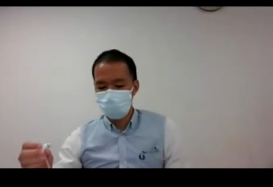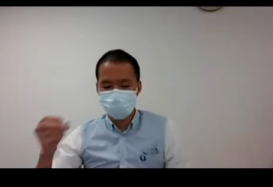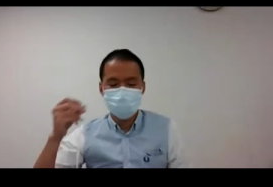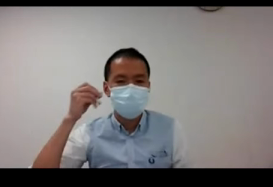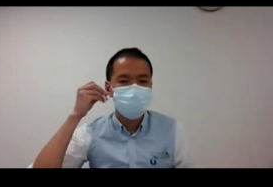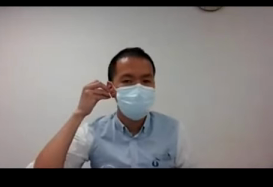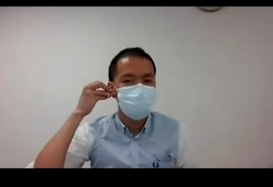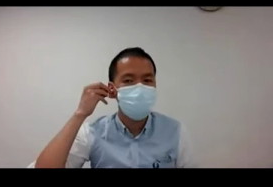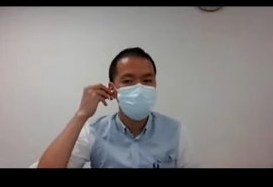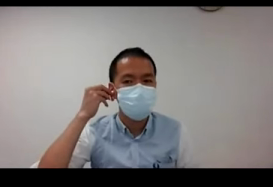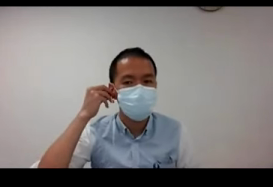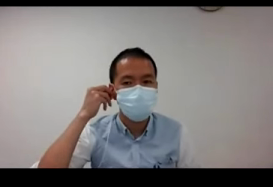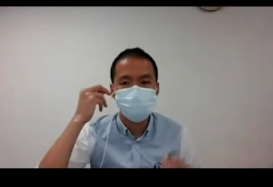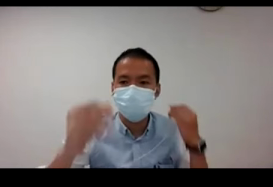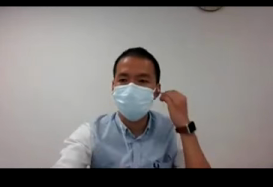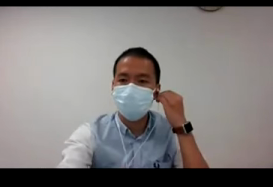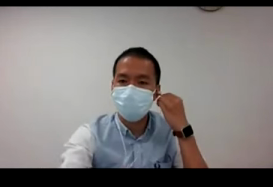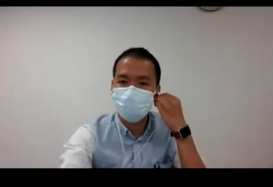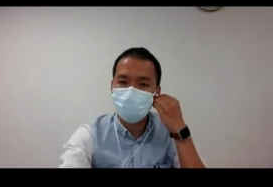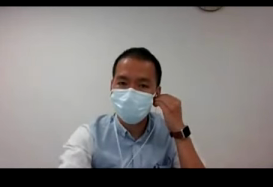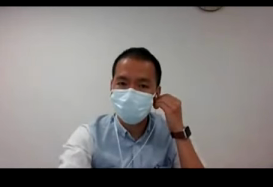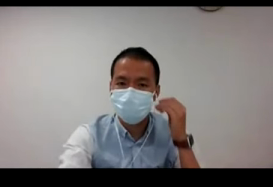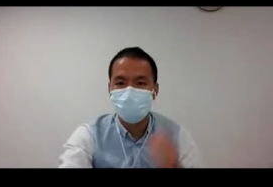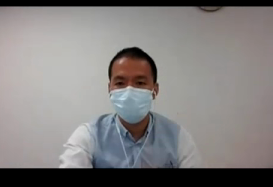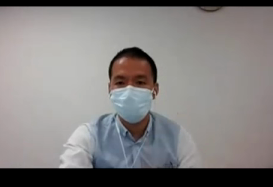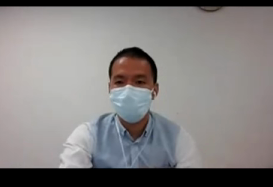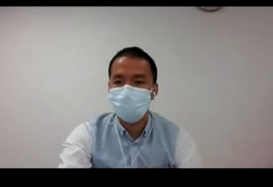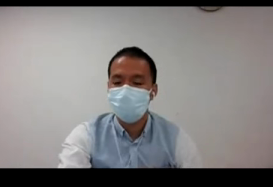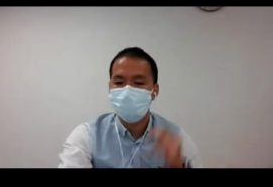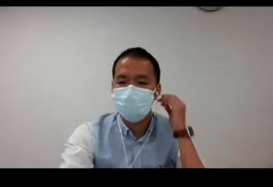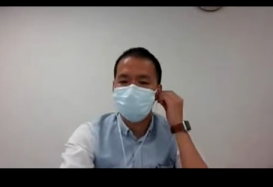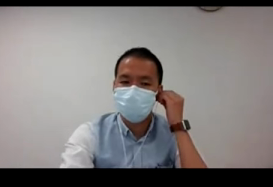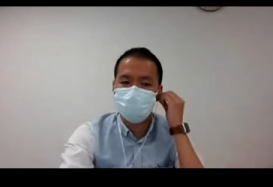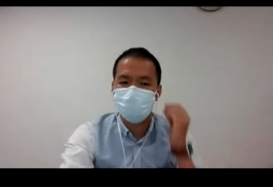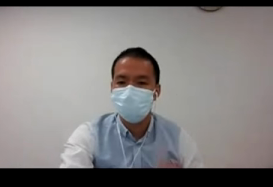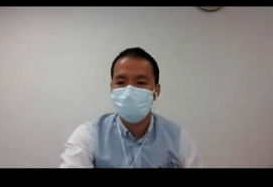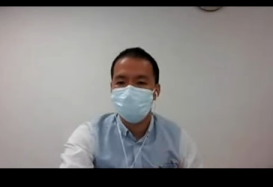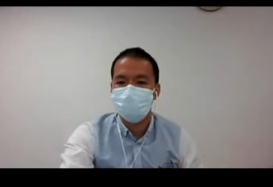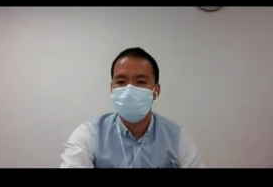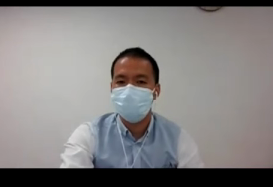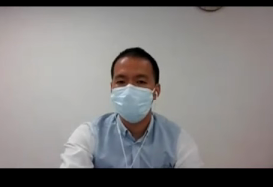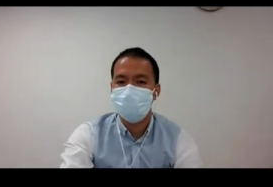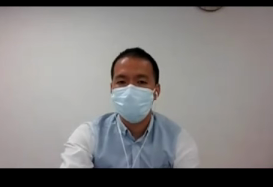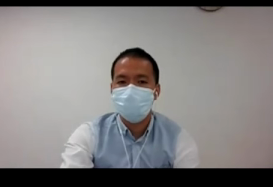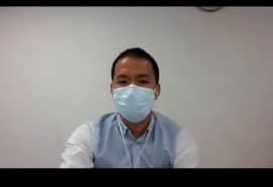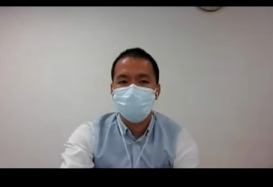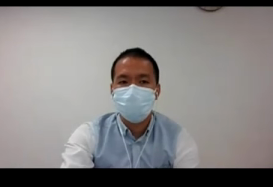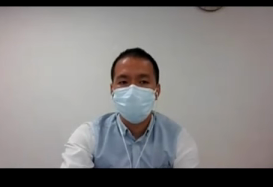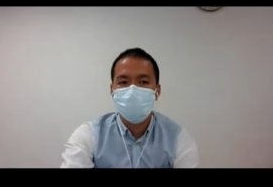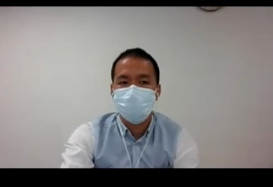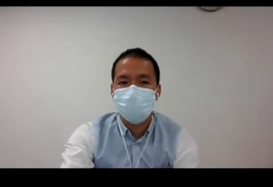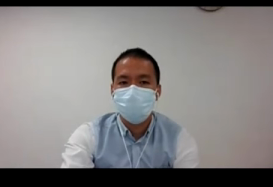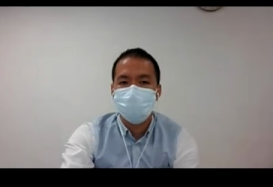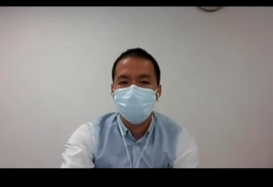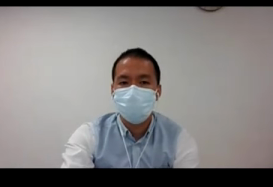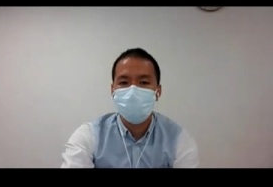support of WHO with regard to implementing our tools, and that's a lot of what I'll talk about today. But other things that you'll see